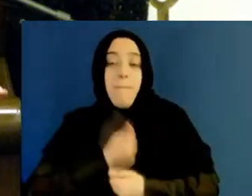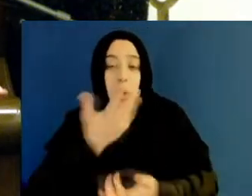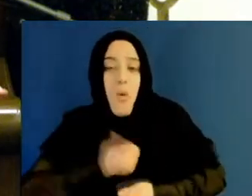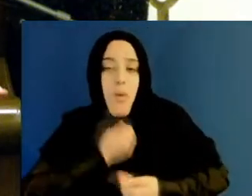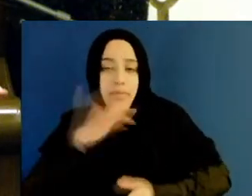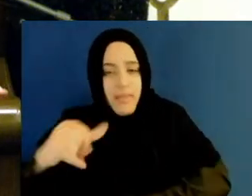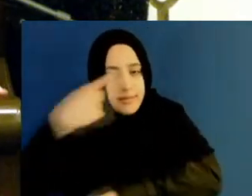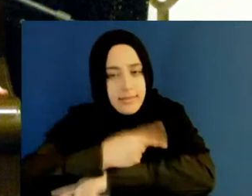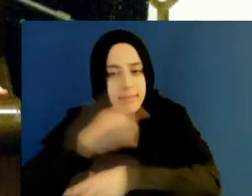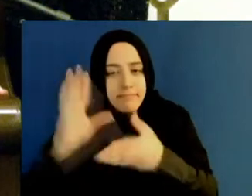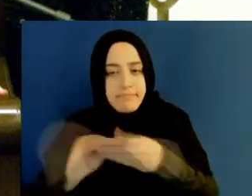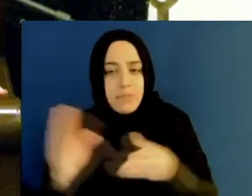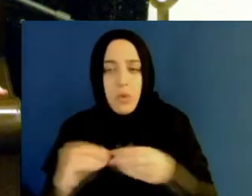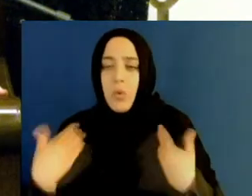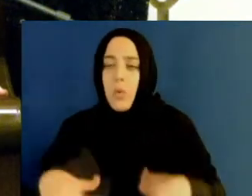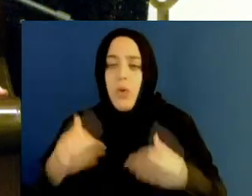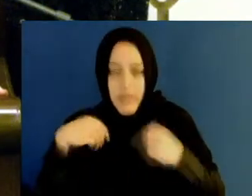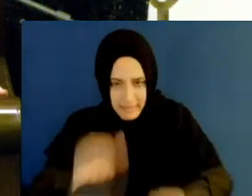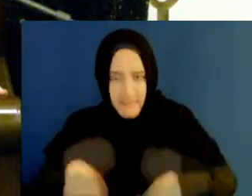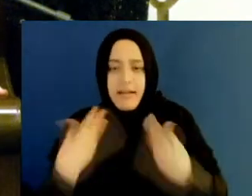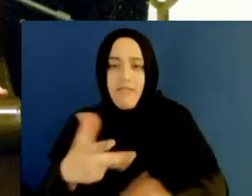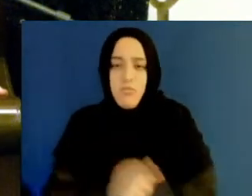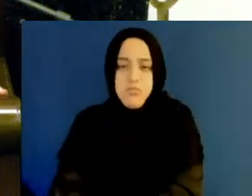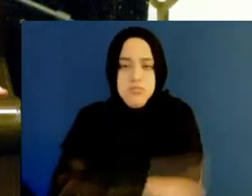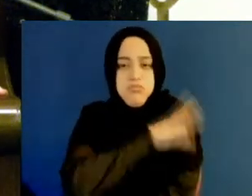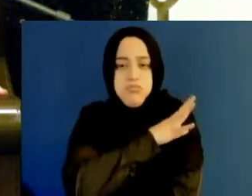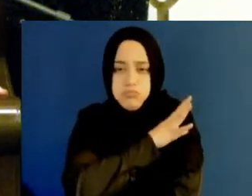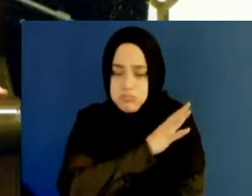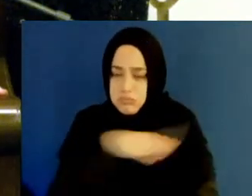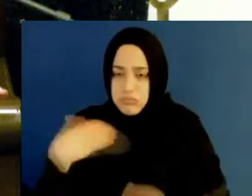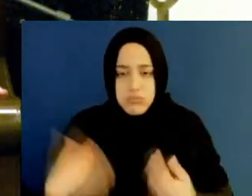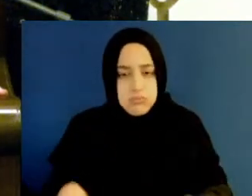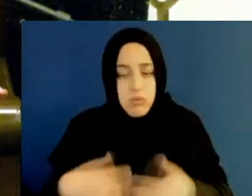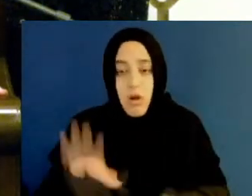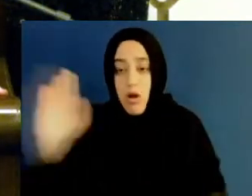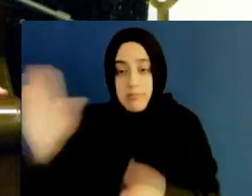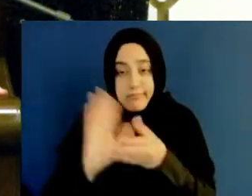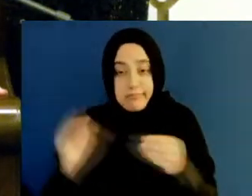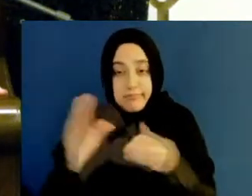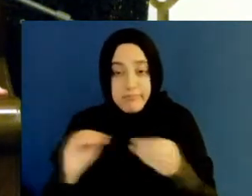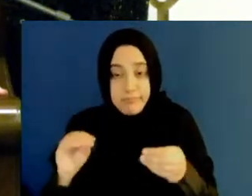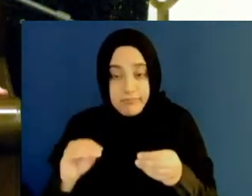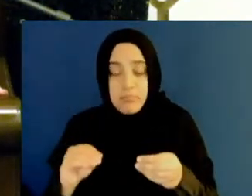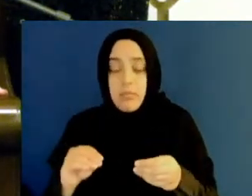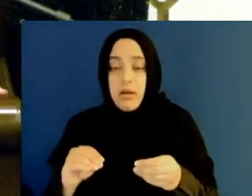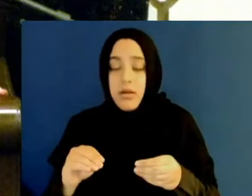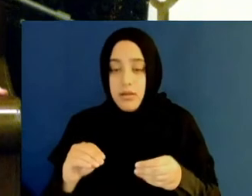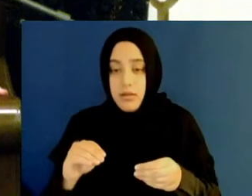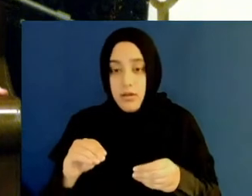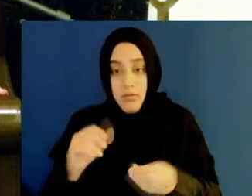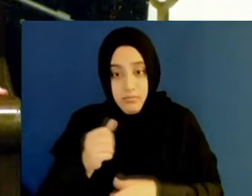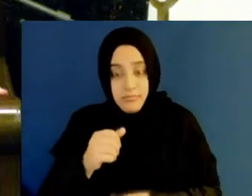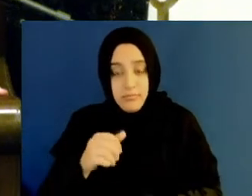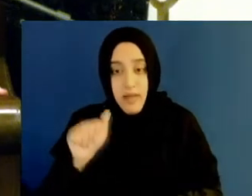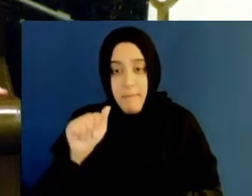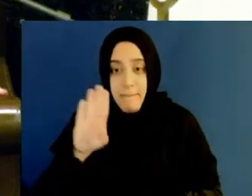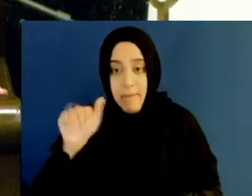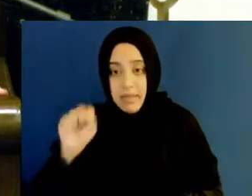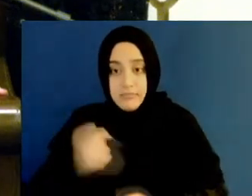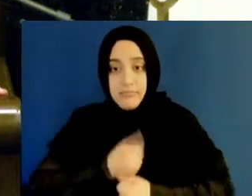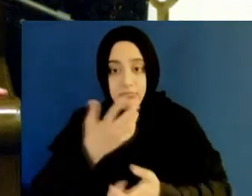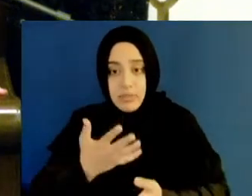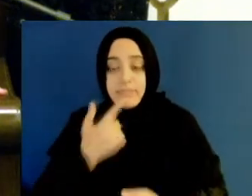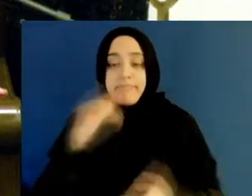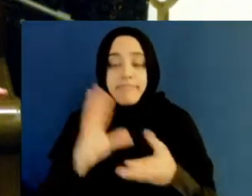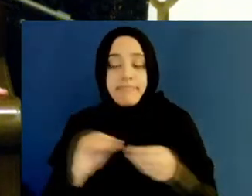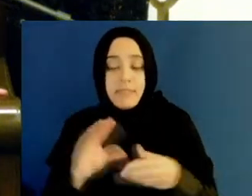Analladhi u'rafu inda zamjara bi ibn al-Haydara. I am the one who is known amongst the roaring lions as